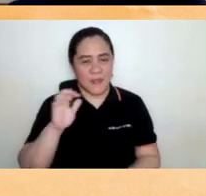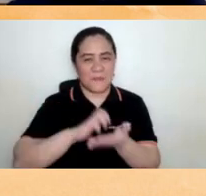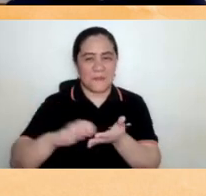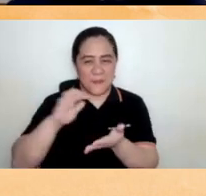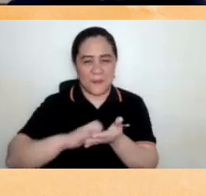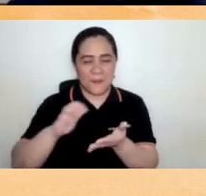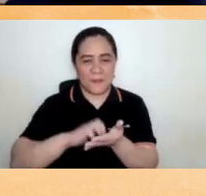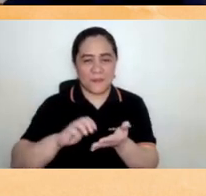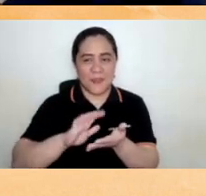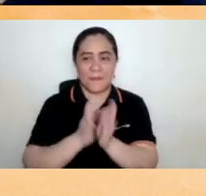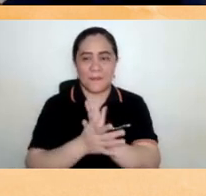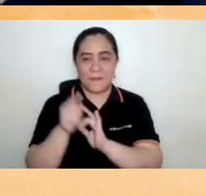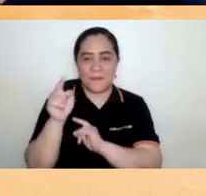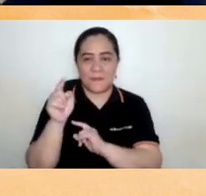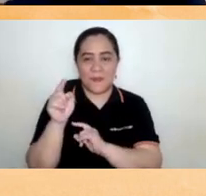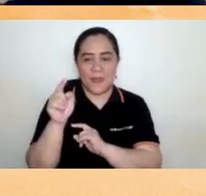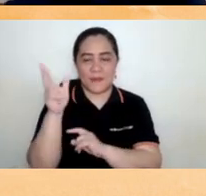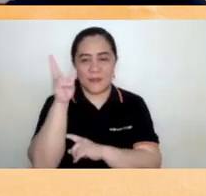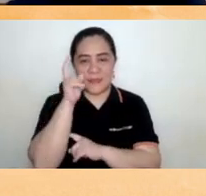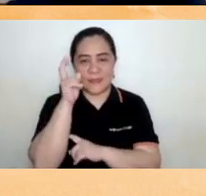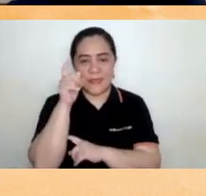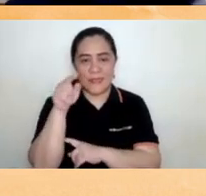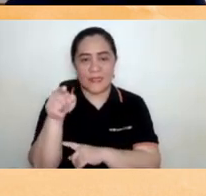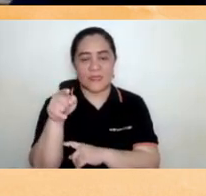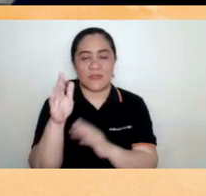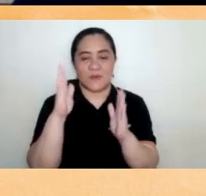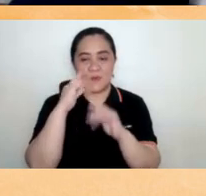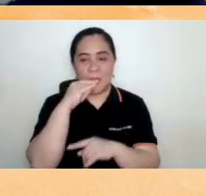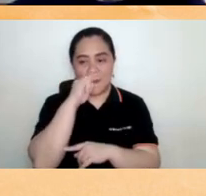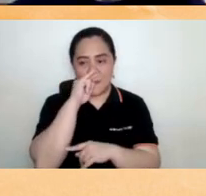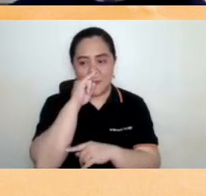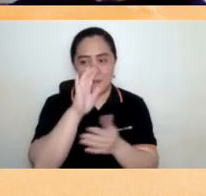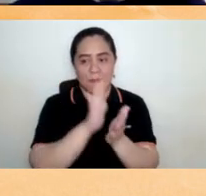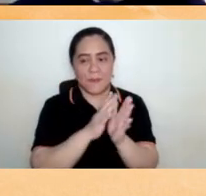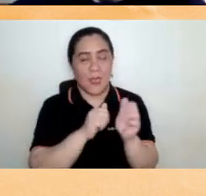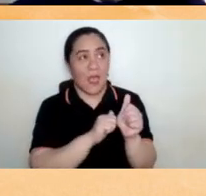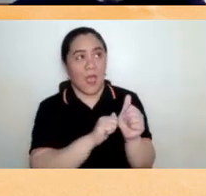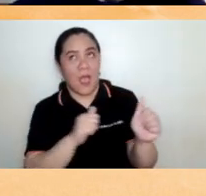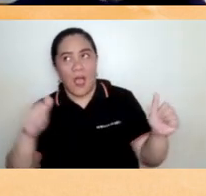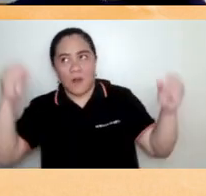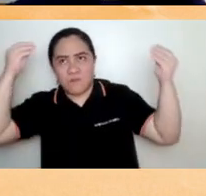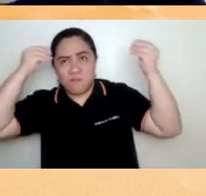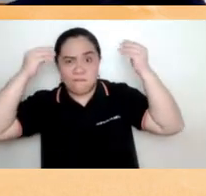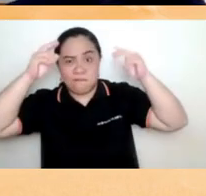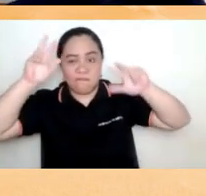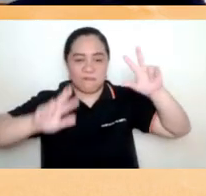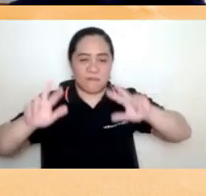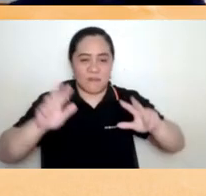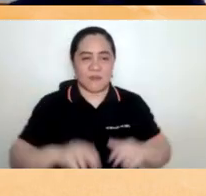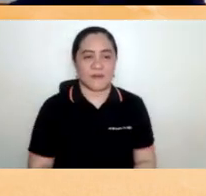help bring their attention back to the present moment and away from their anxious thoughts.